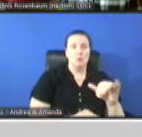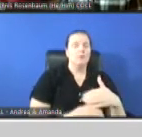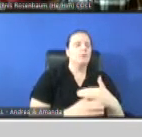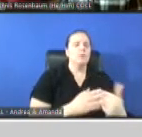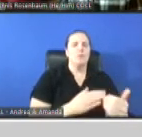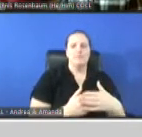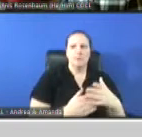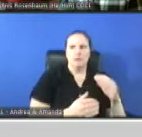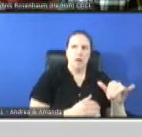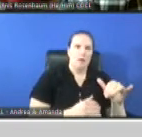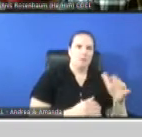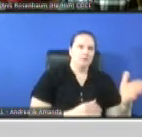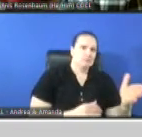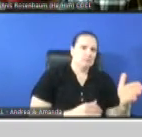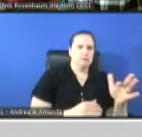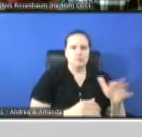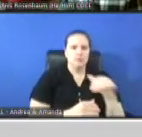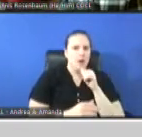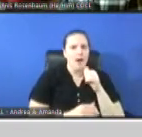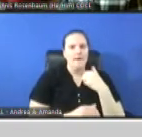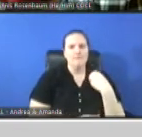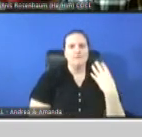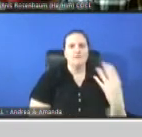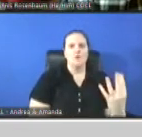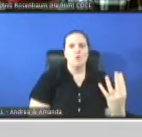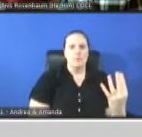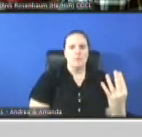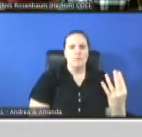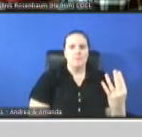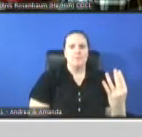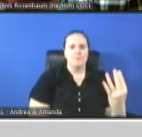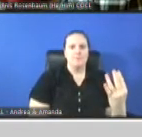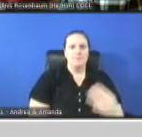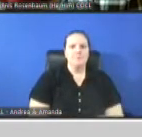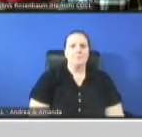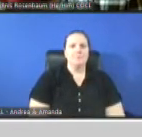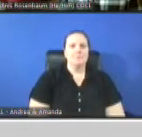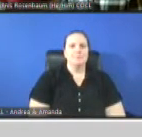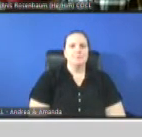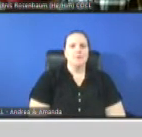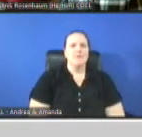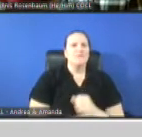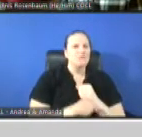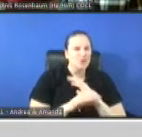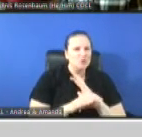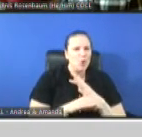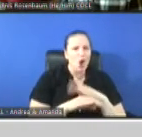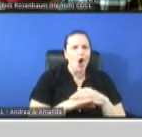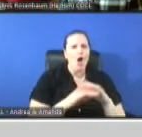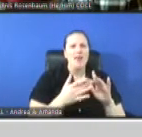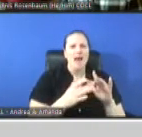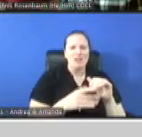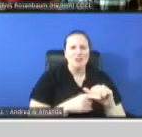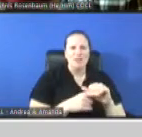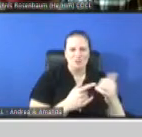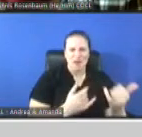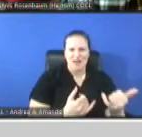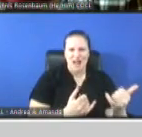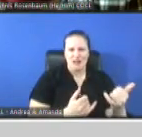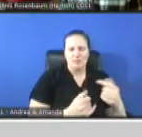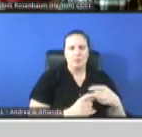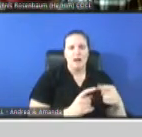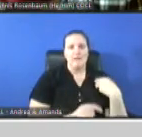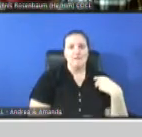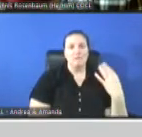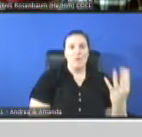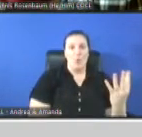of whether it was or wasn't, there are four, their virtual, you know, their online trainings right now, but there were